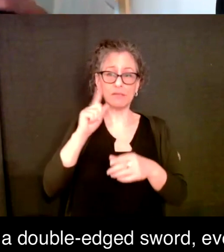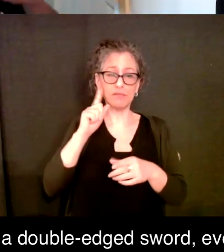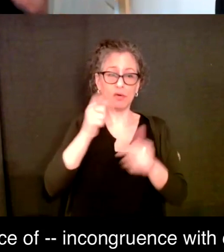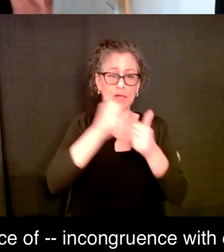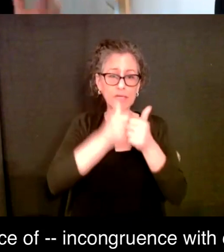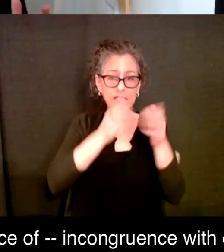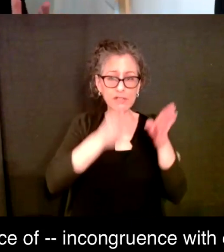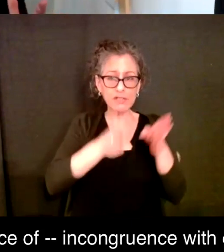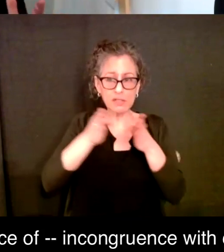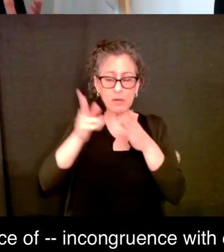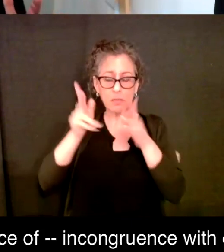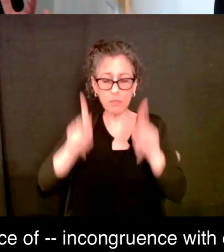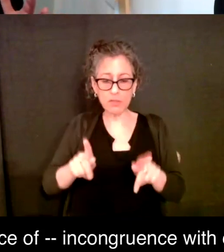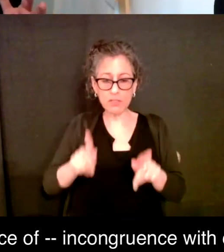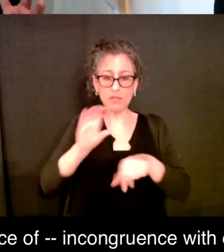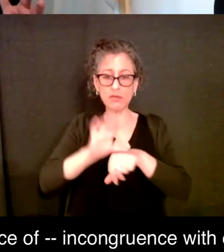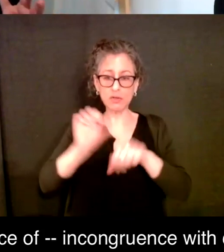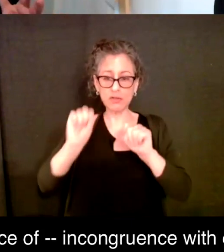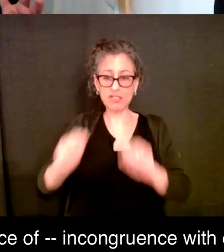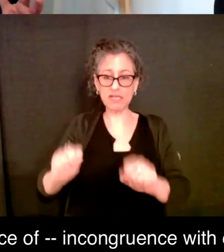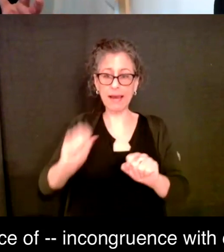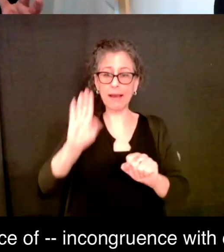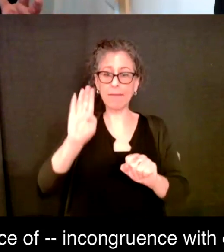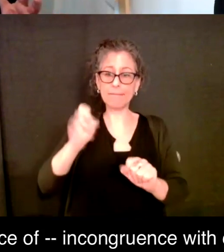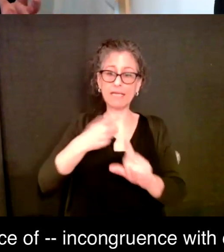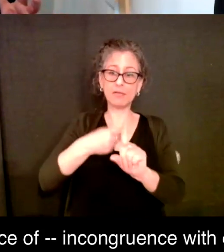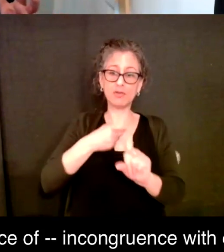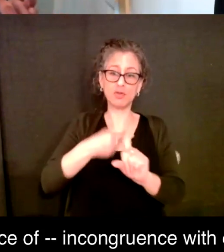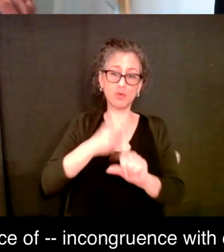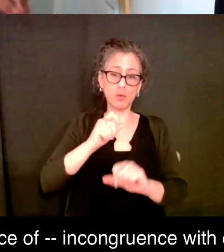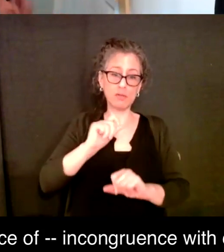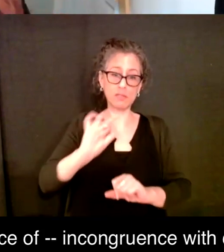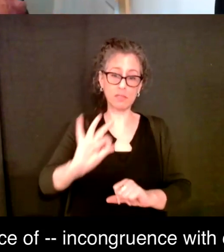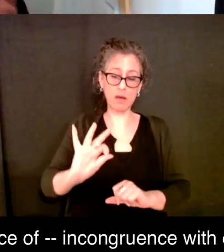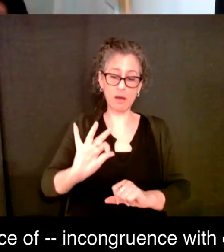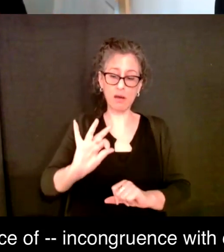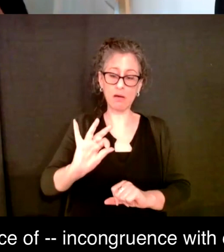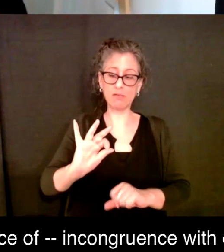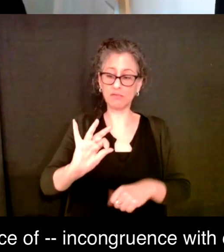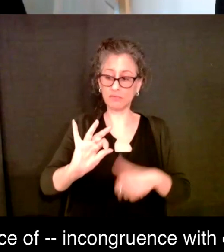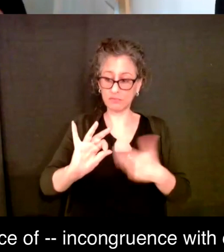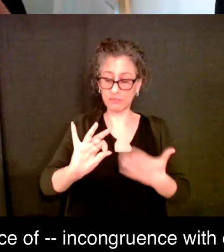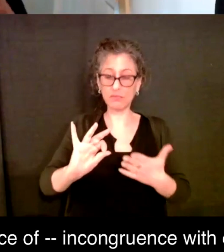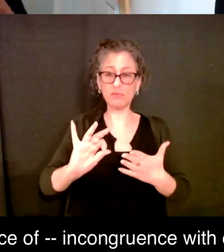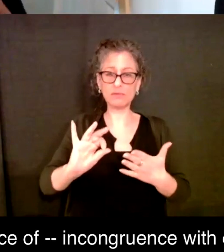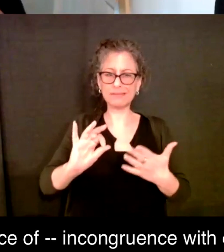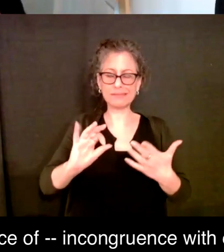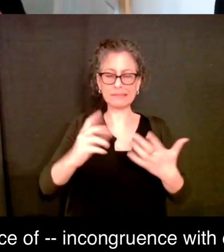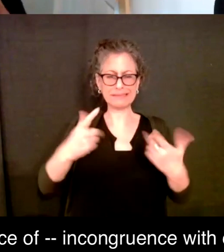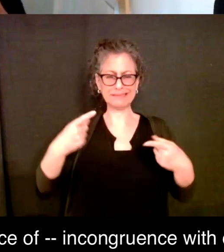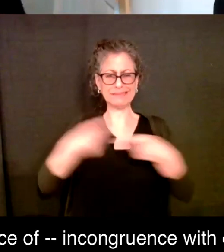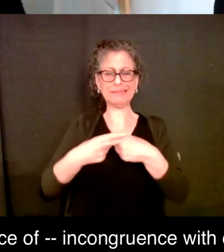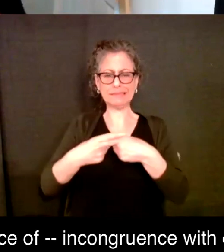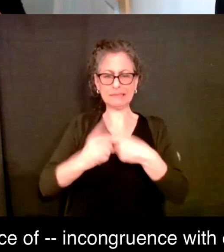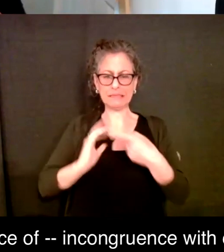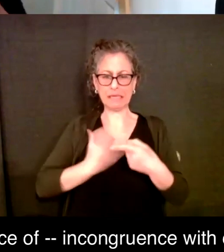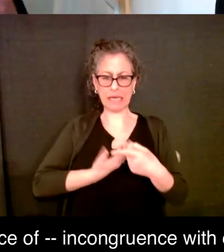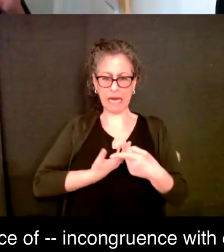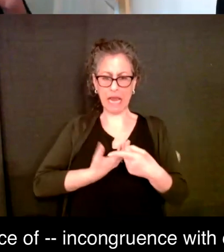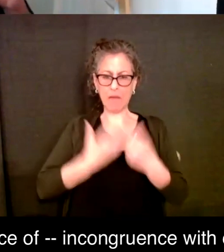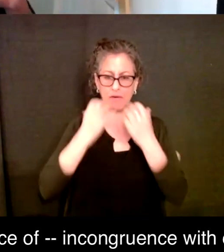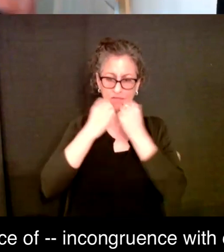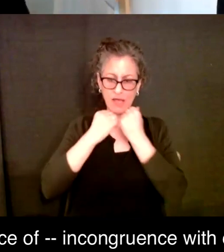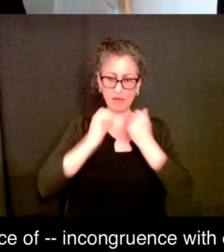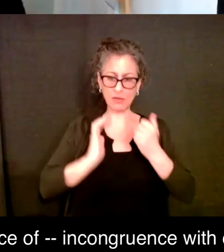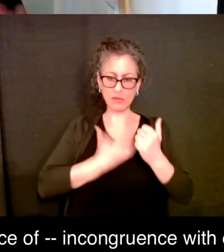how churches can be a source of in congruence with our beliefs and our values, and